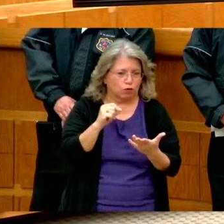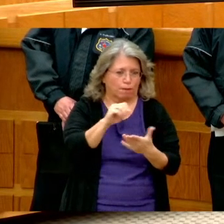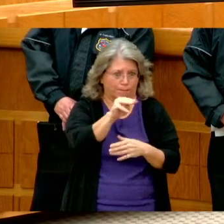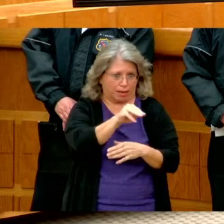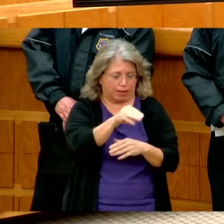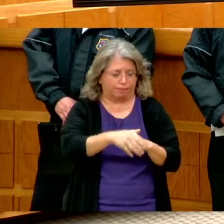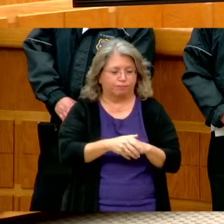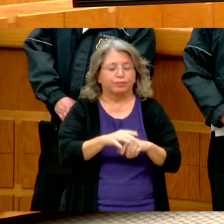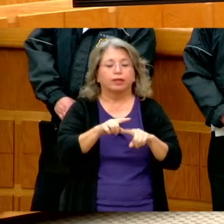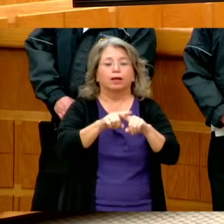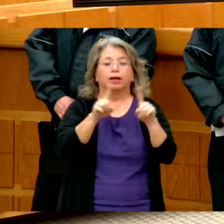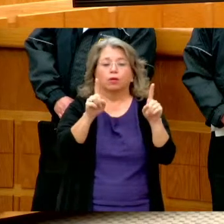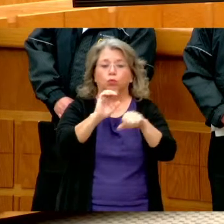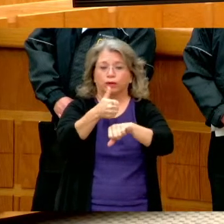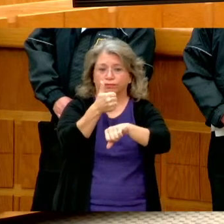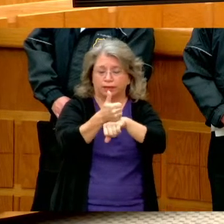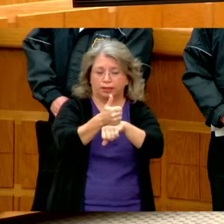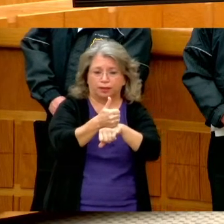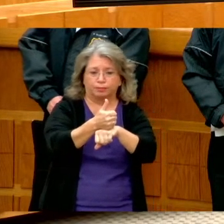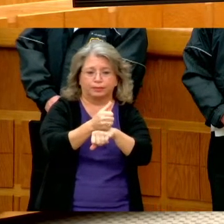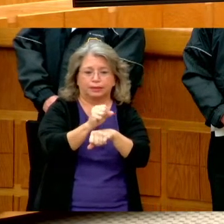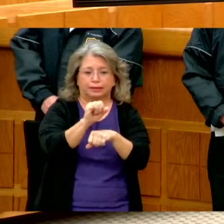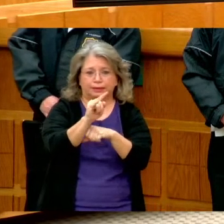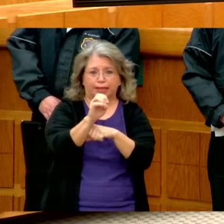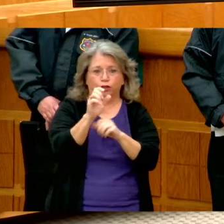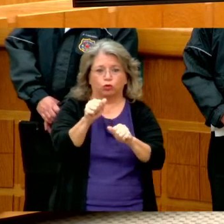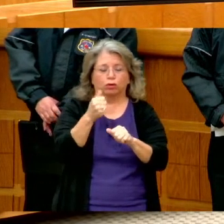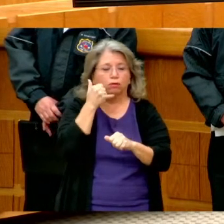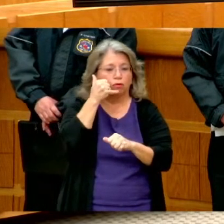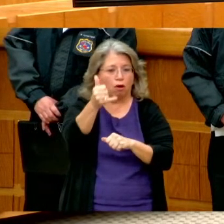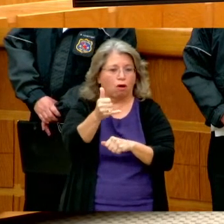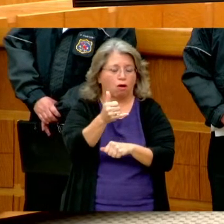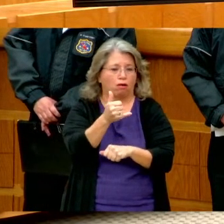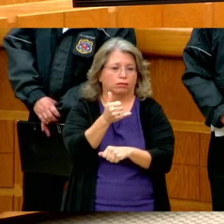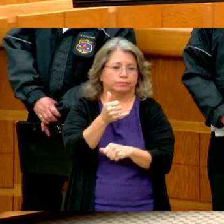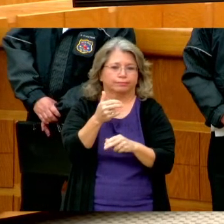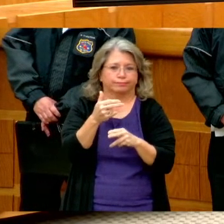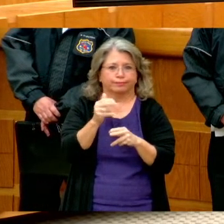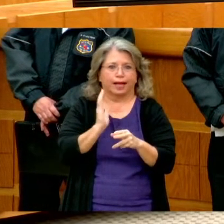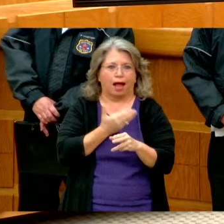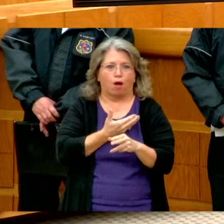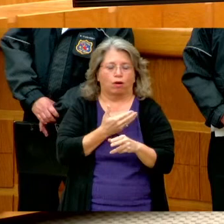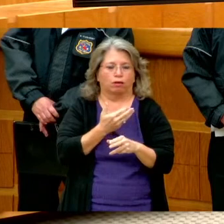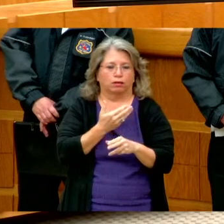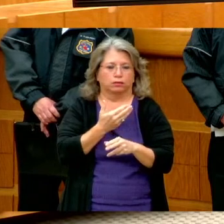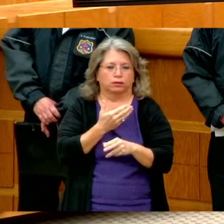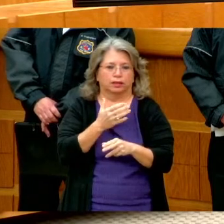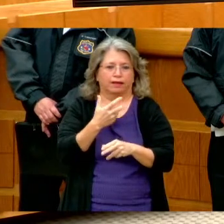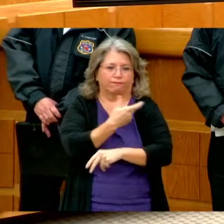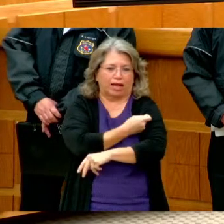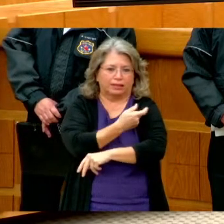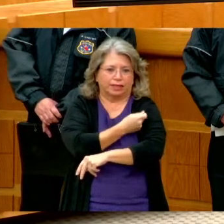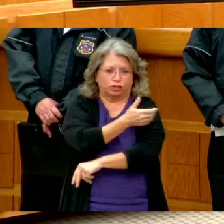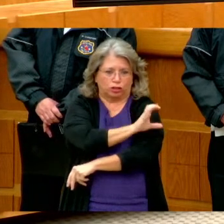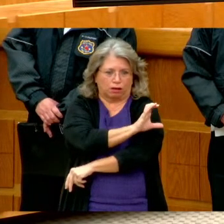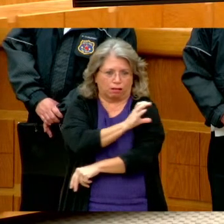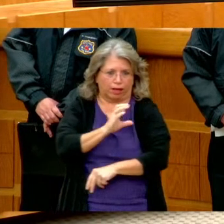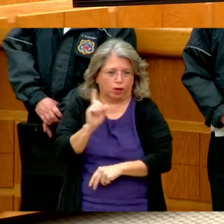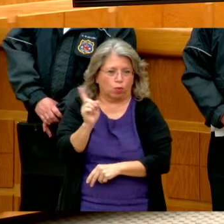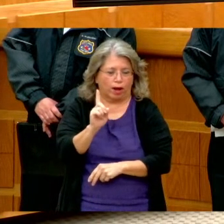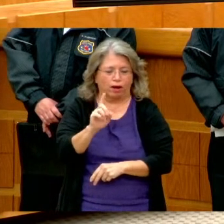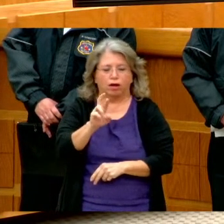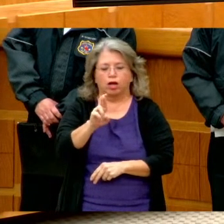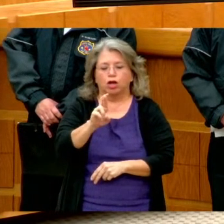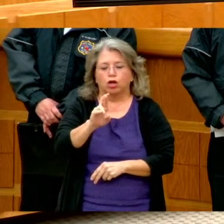you can call it a mega clinic. It is the COVID vaccination clinic at the Richard